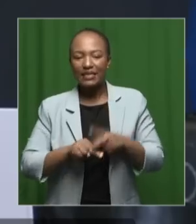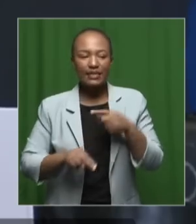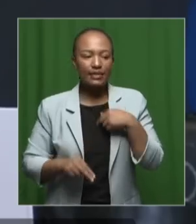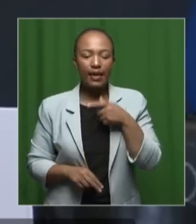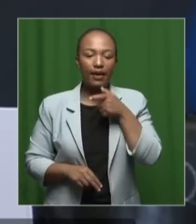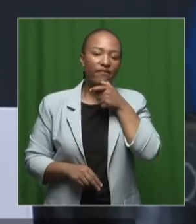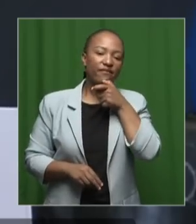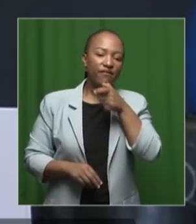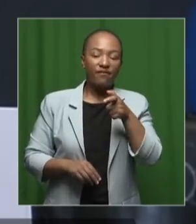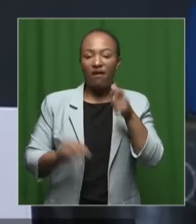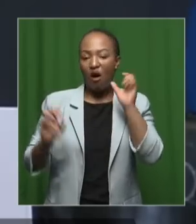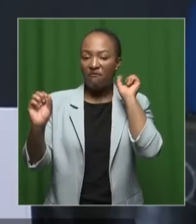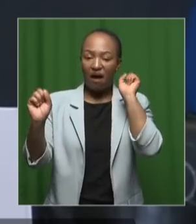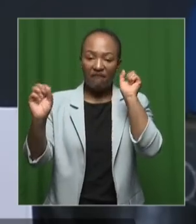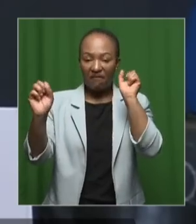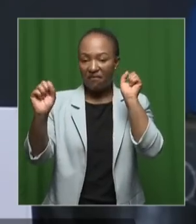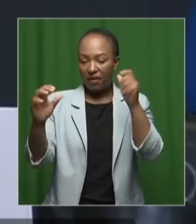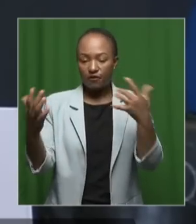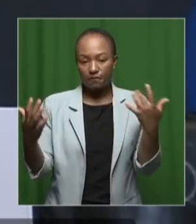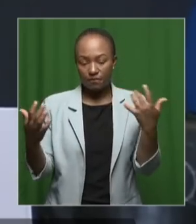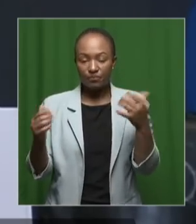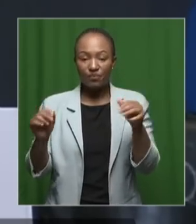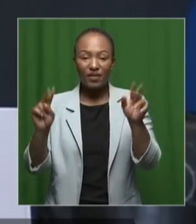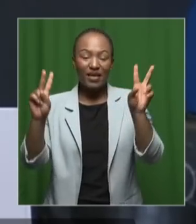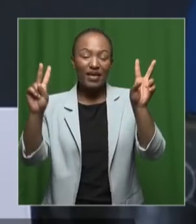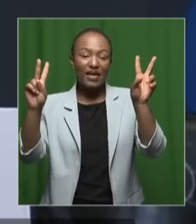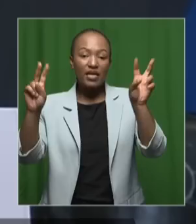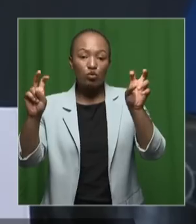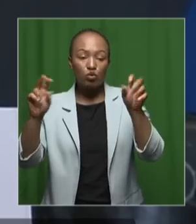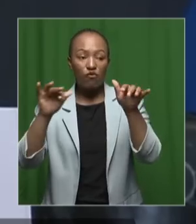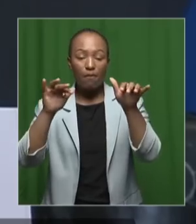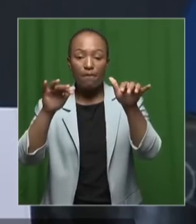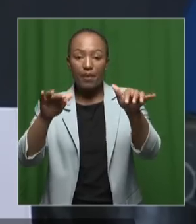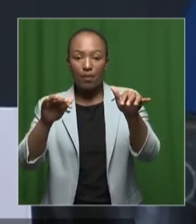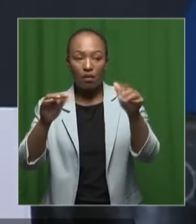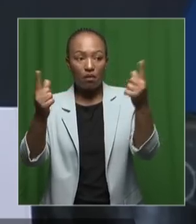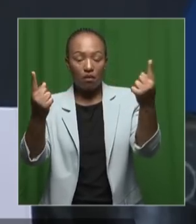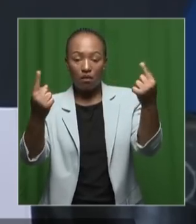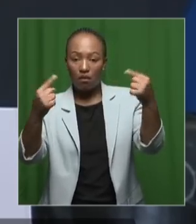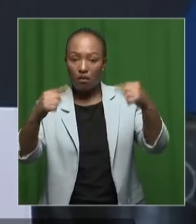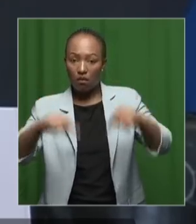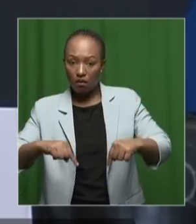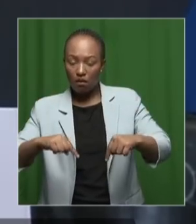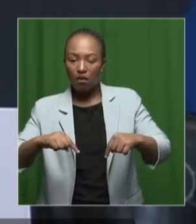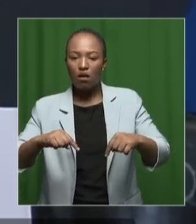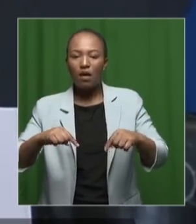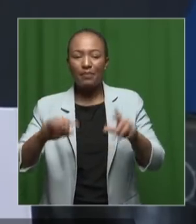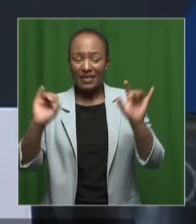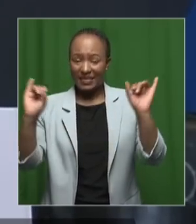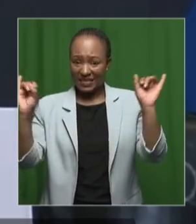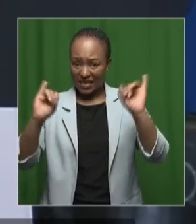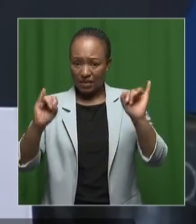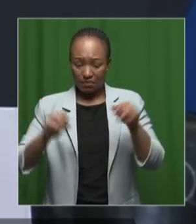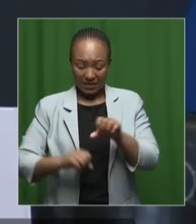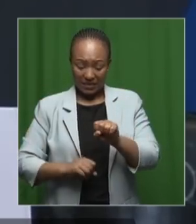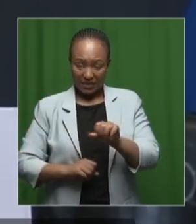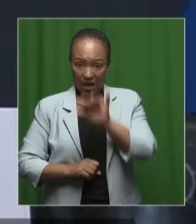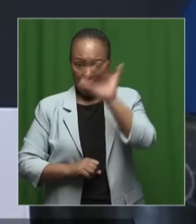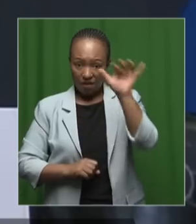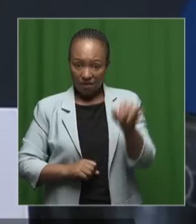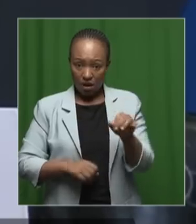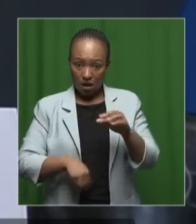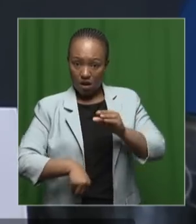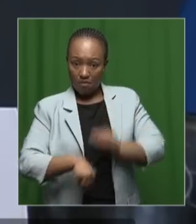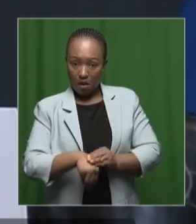Remember, issues of immigration are very serious globally. It's not only a South African problem.